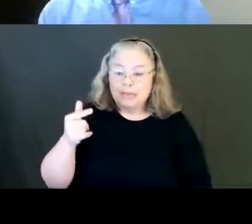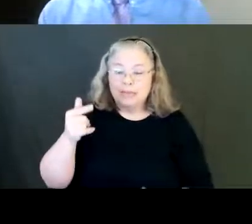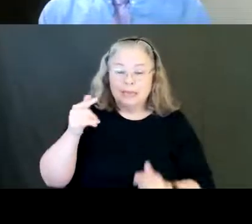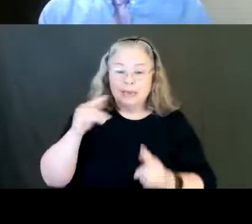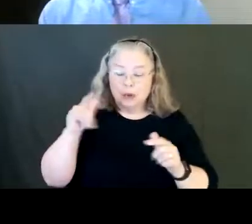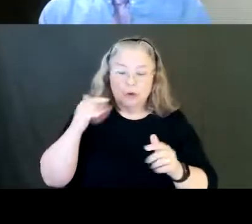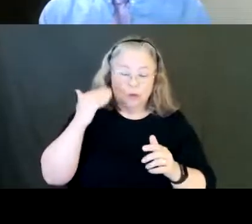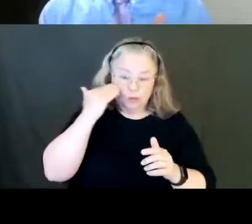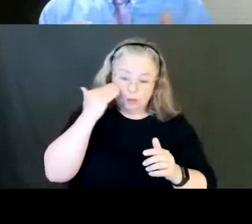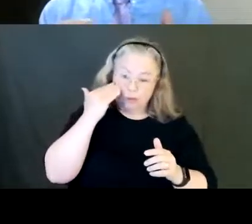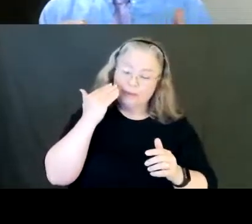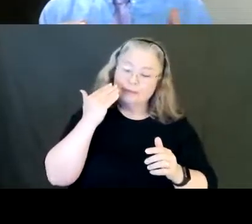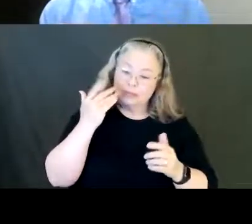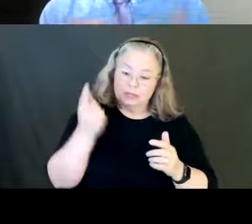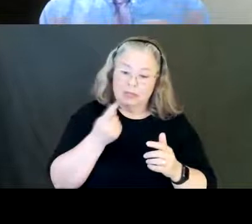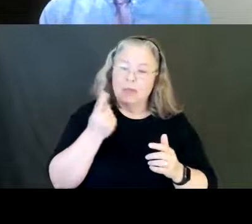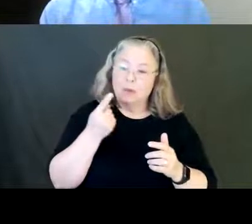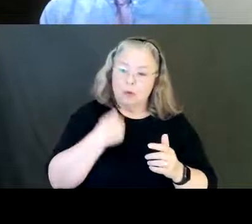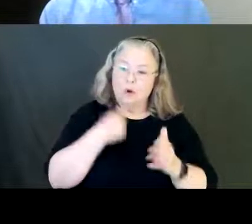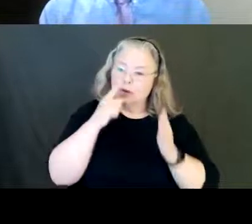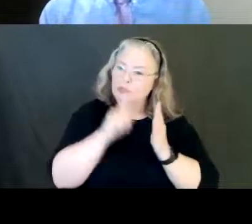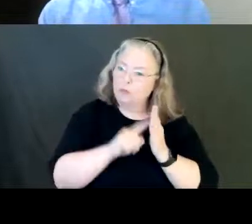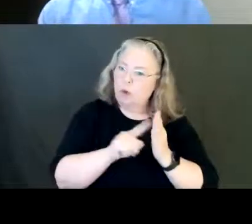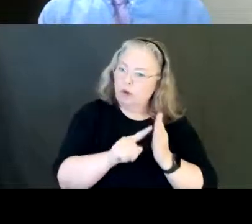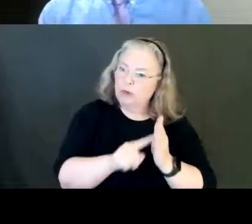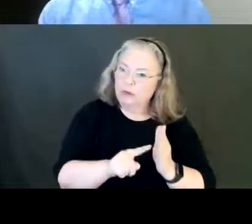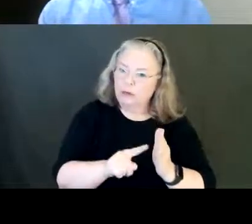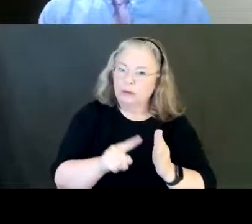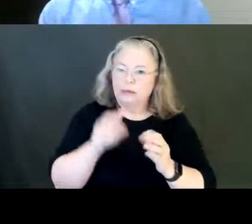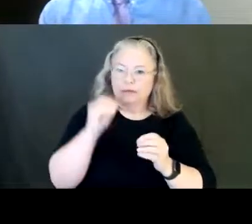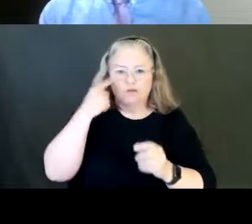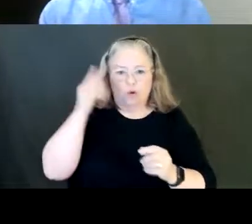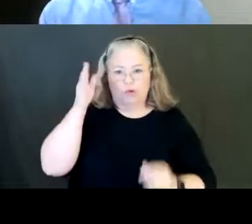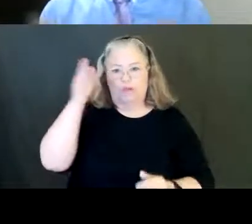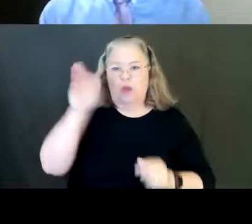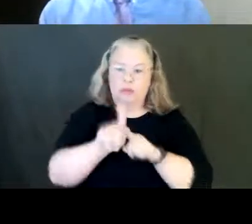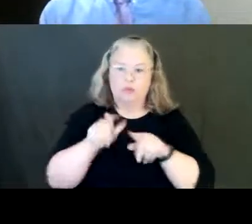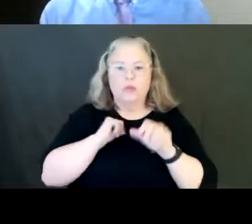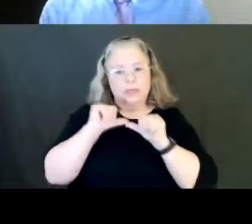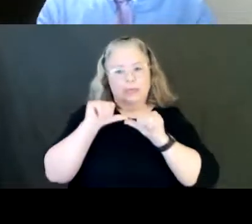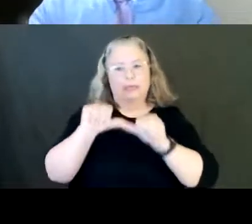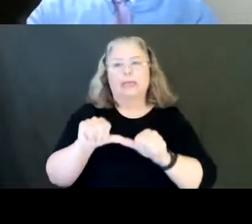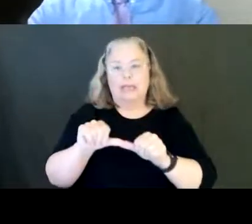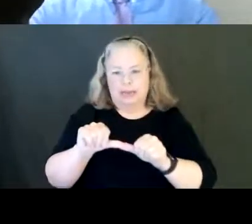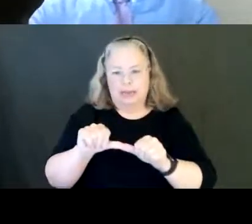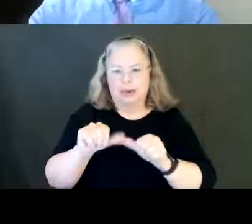to point that out here, and something that we are exploring into the future as we continue our planning